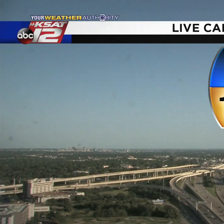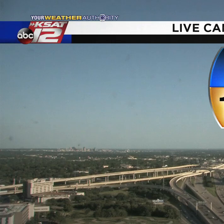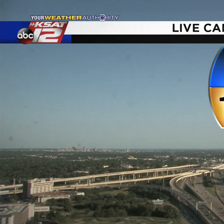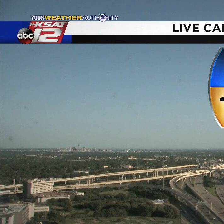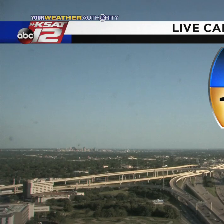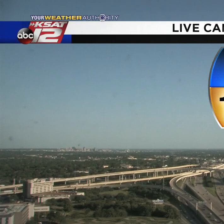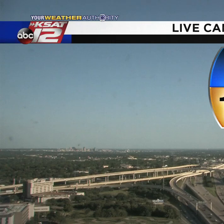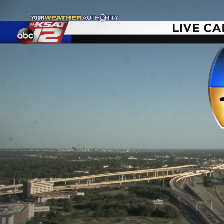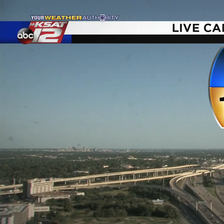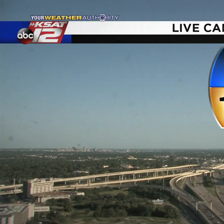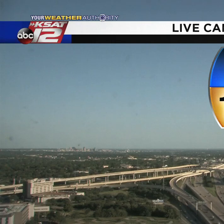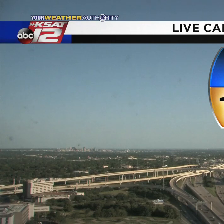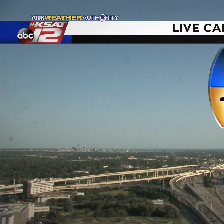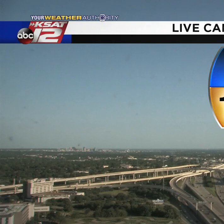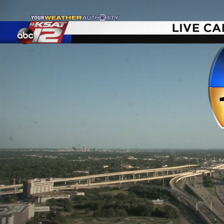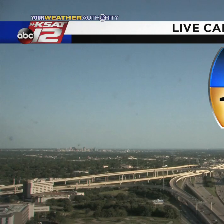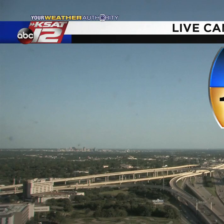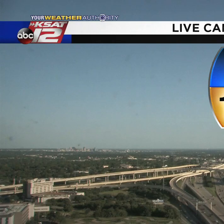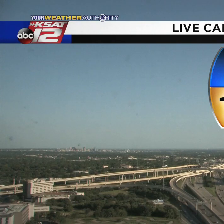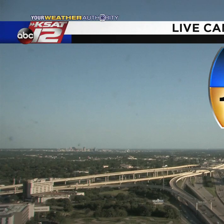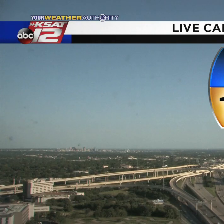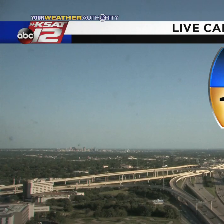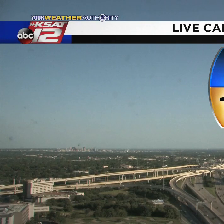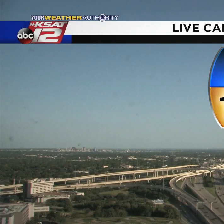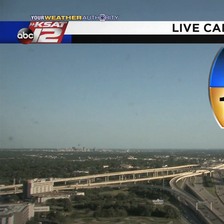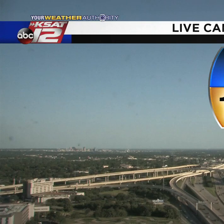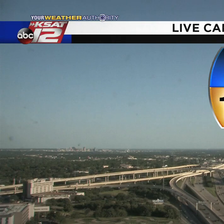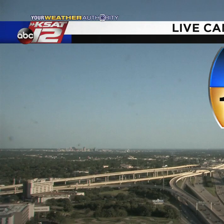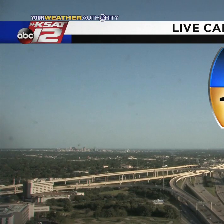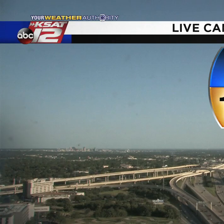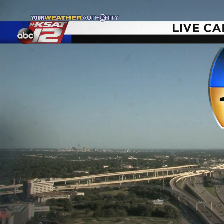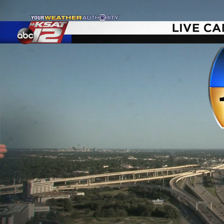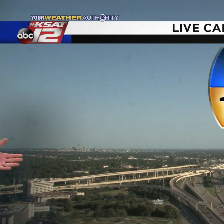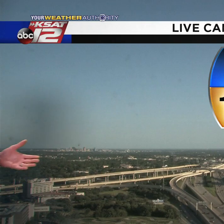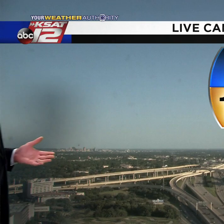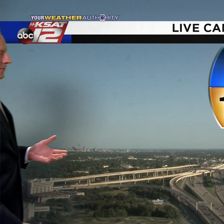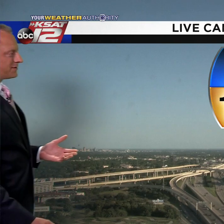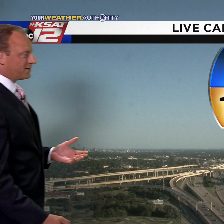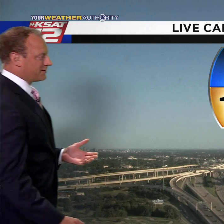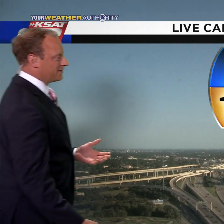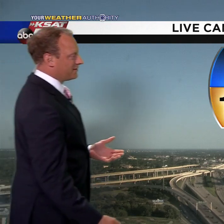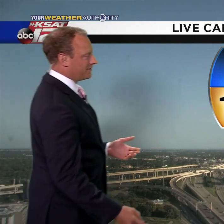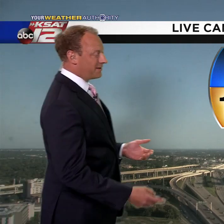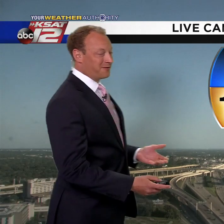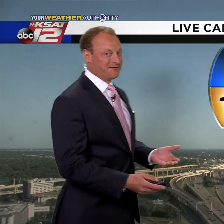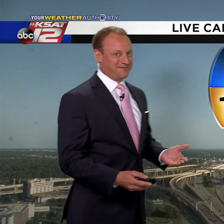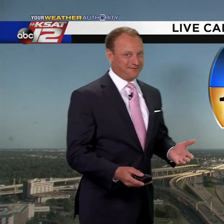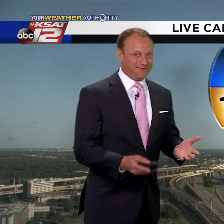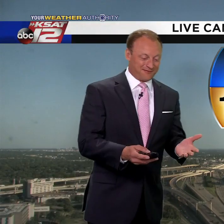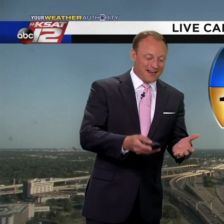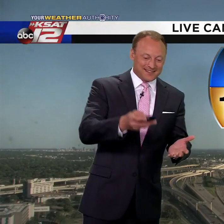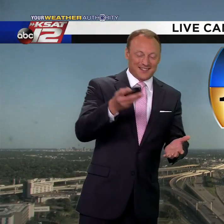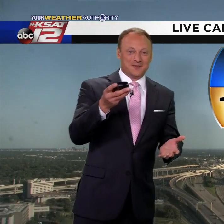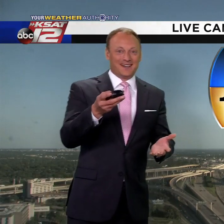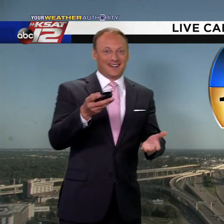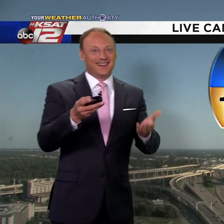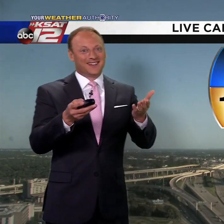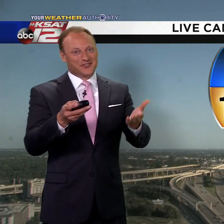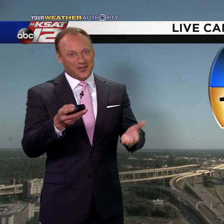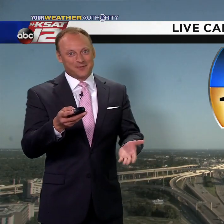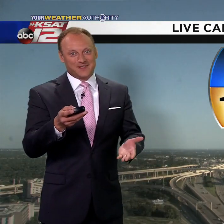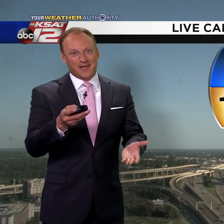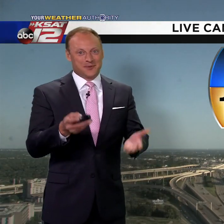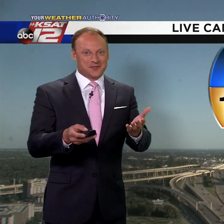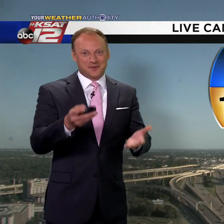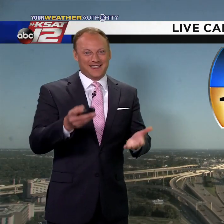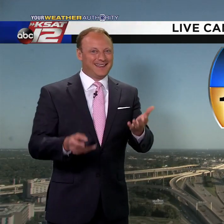we got up to 104. So it's a tradeoff. A drop in the humidity raises the temperature. Rise in the humidity